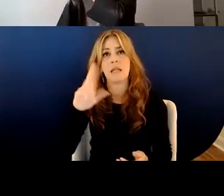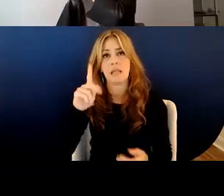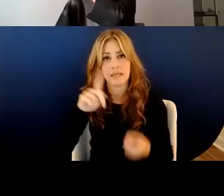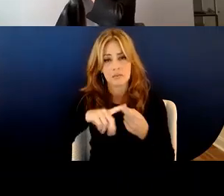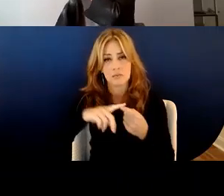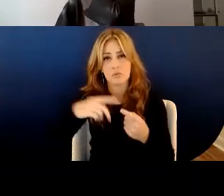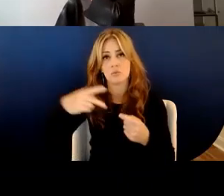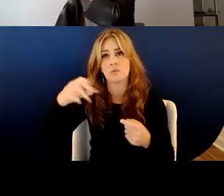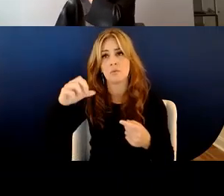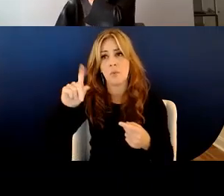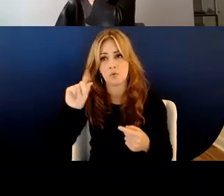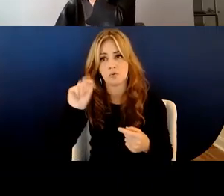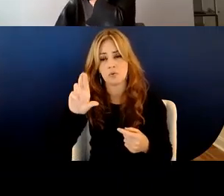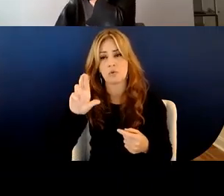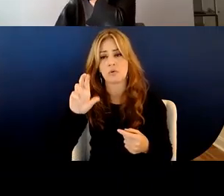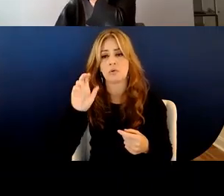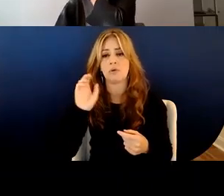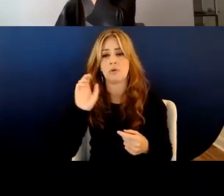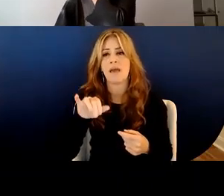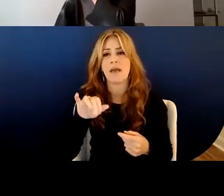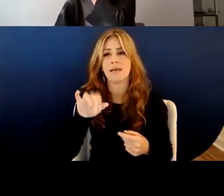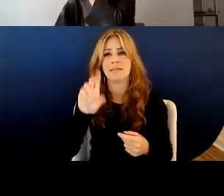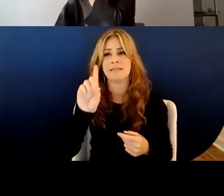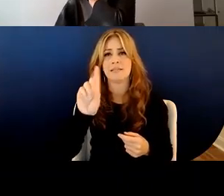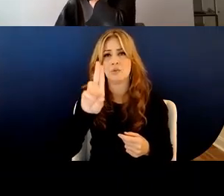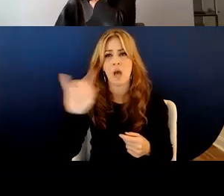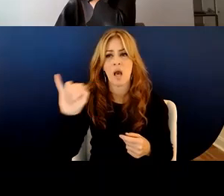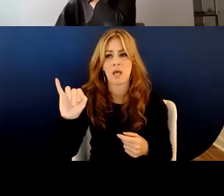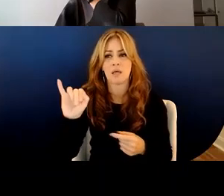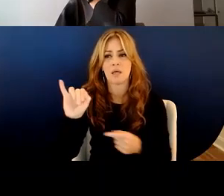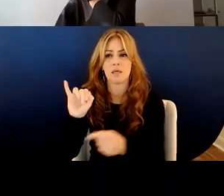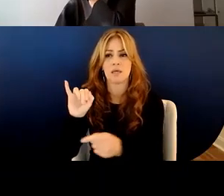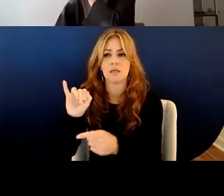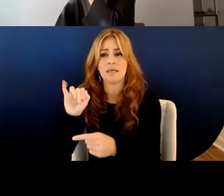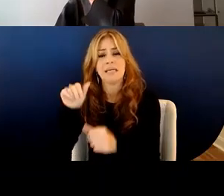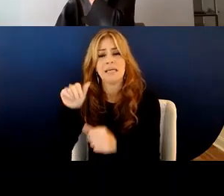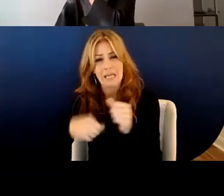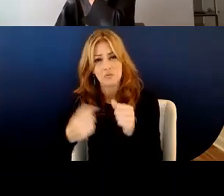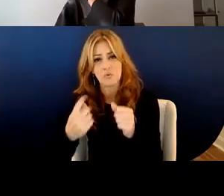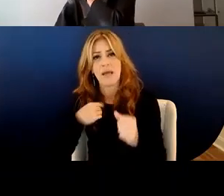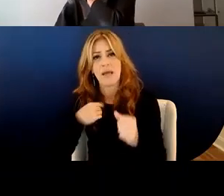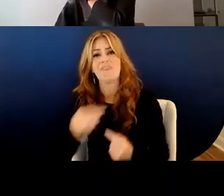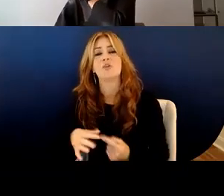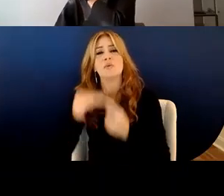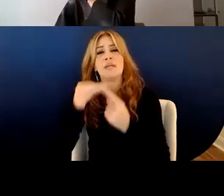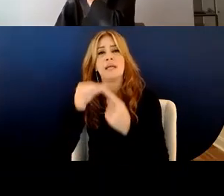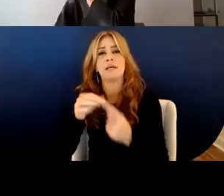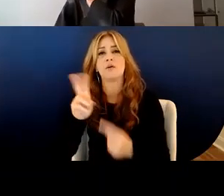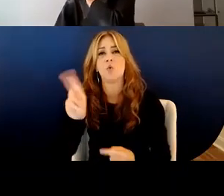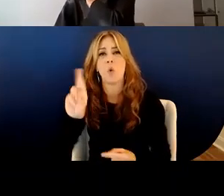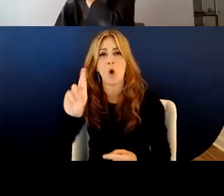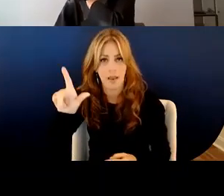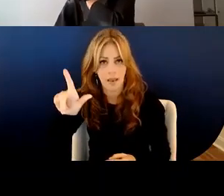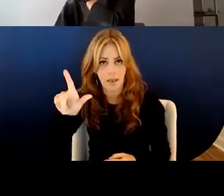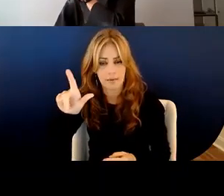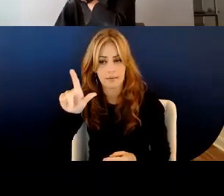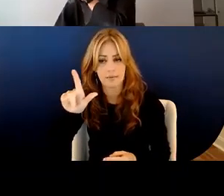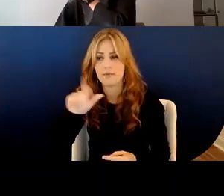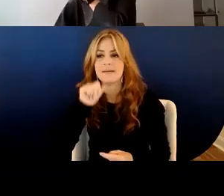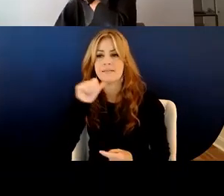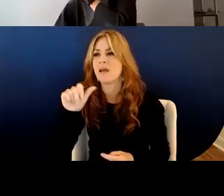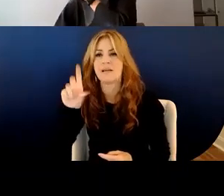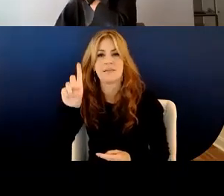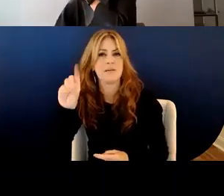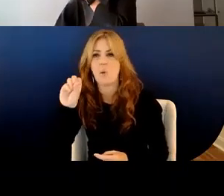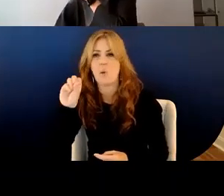DOIs would be available. I think it's each one has a unique URL. URL. Yeah, not a DOI.